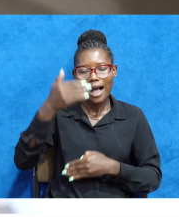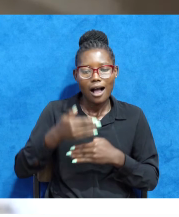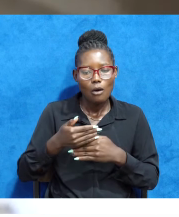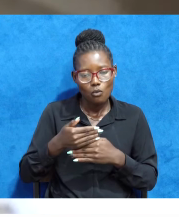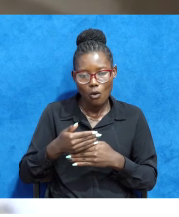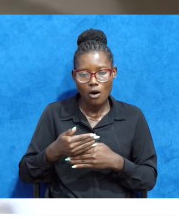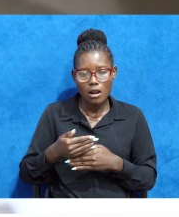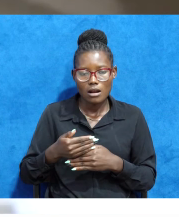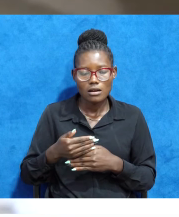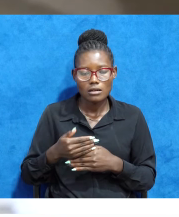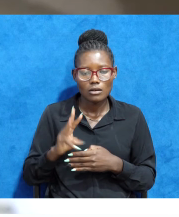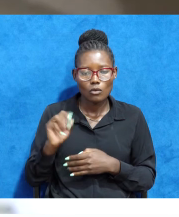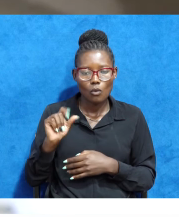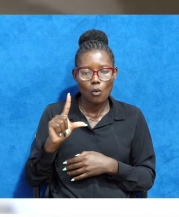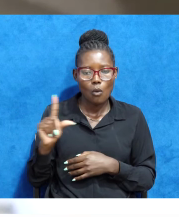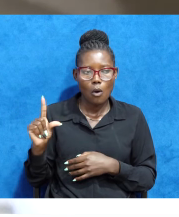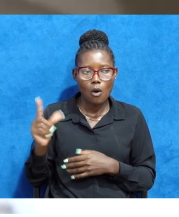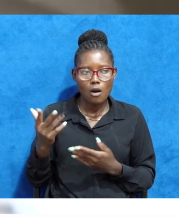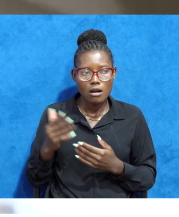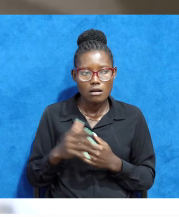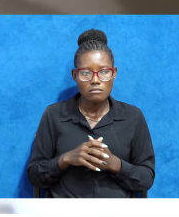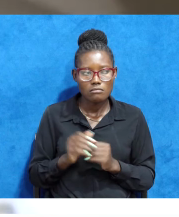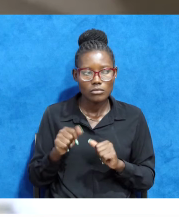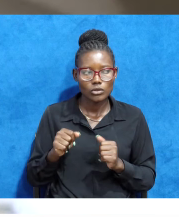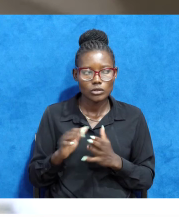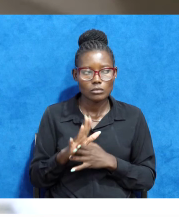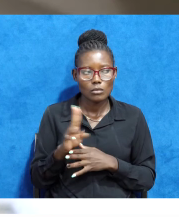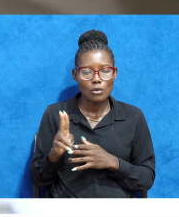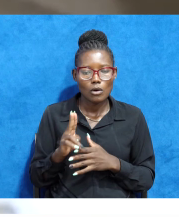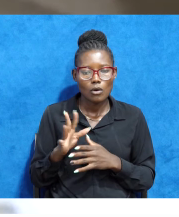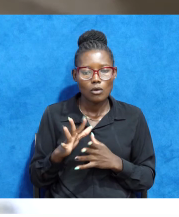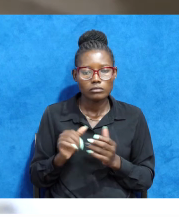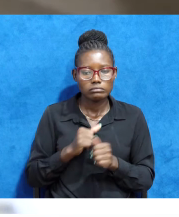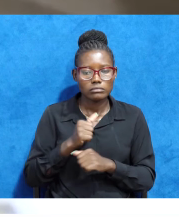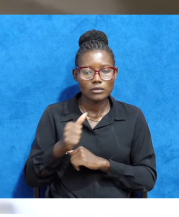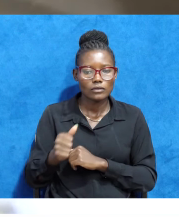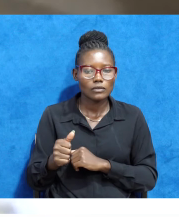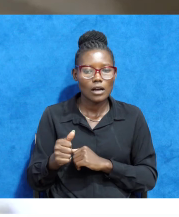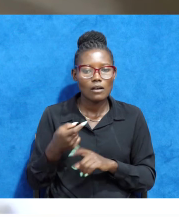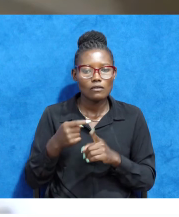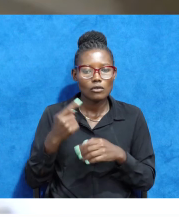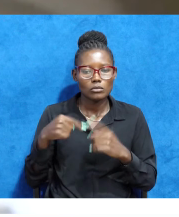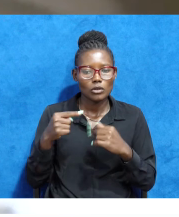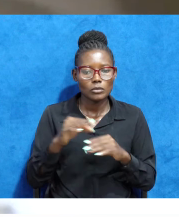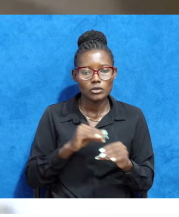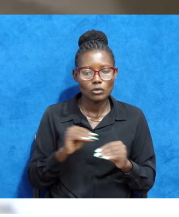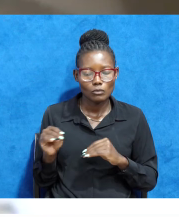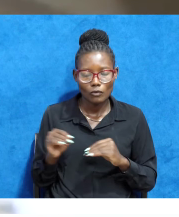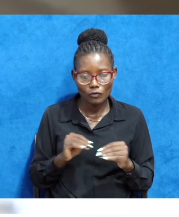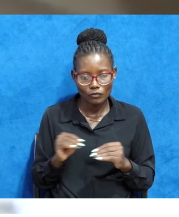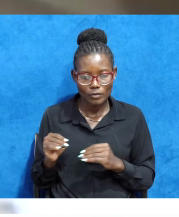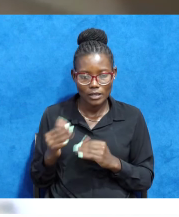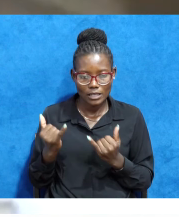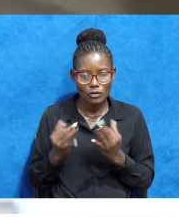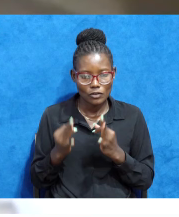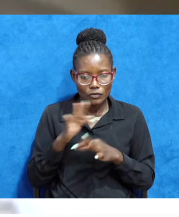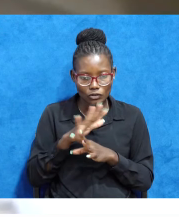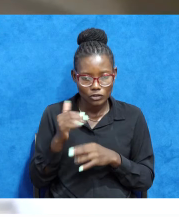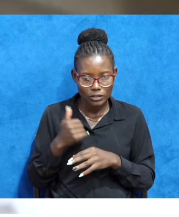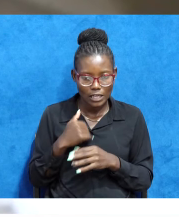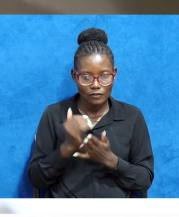questions here. Can we use a wall as a constraint where there's no sled? You could, yes. The only thing, if you were to use a